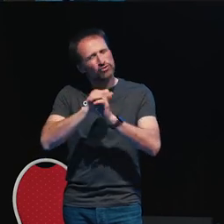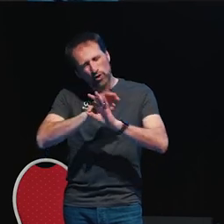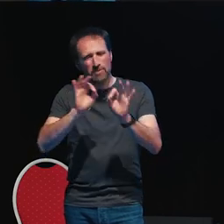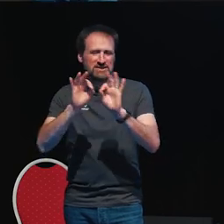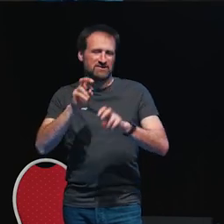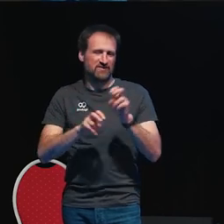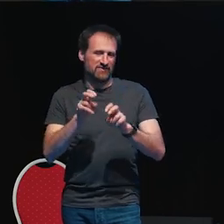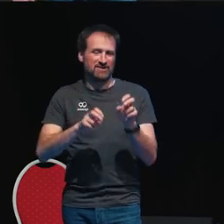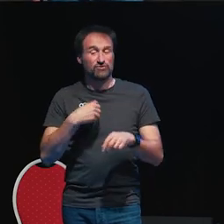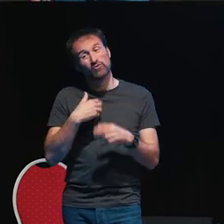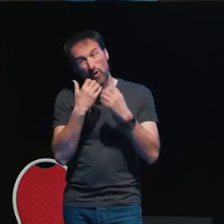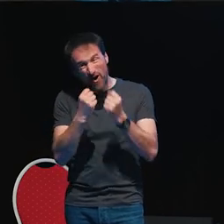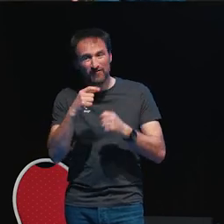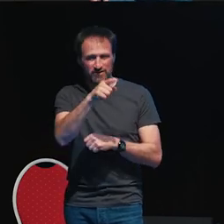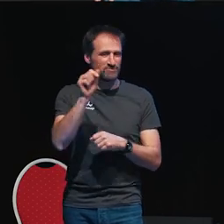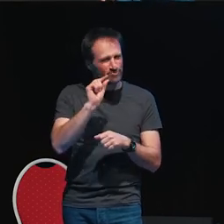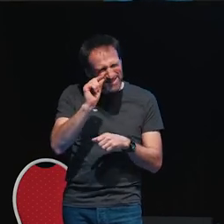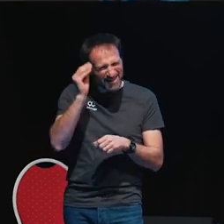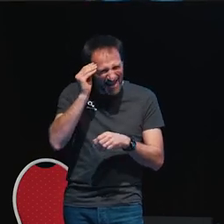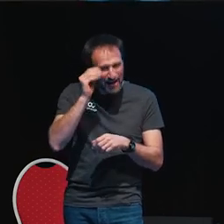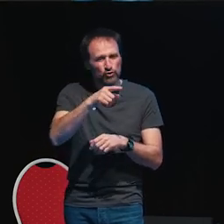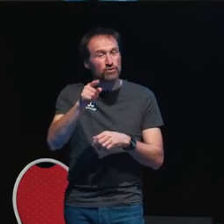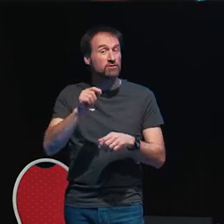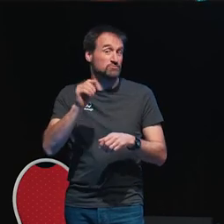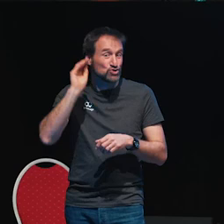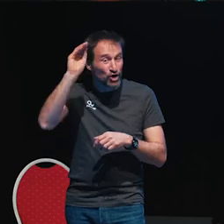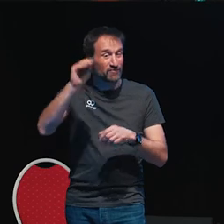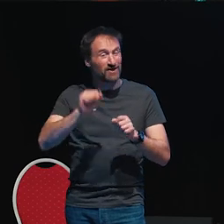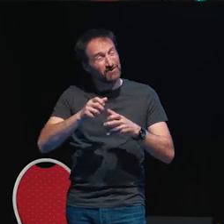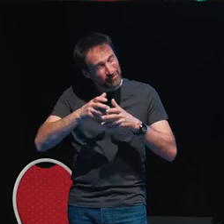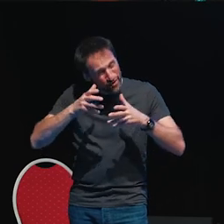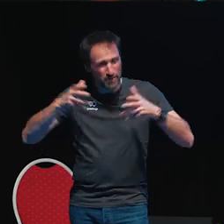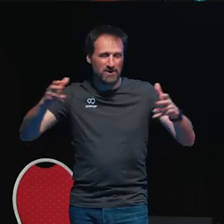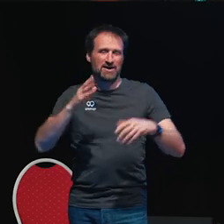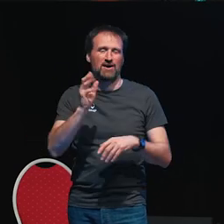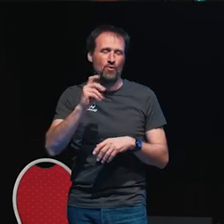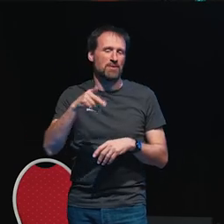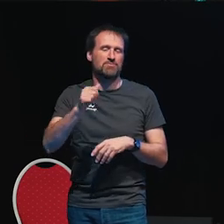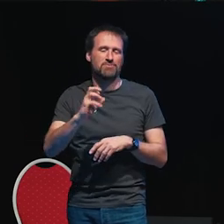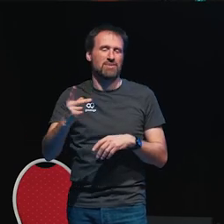think about and extending Webpack for the future. So. Thank you.